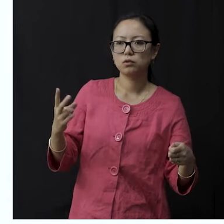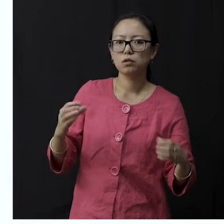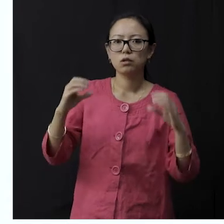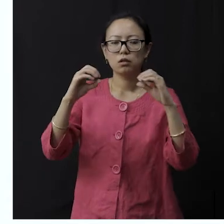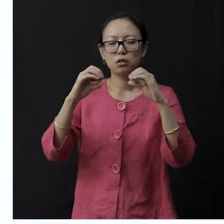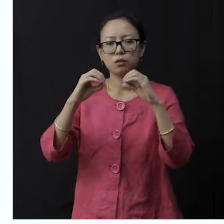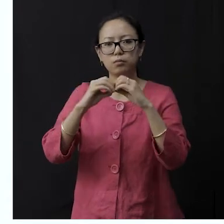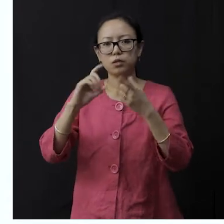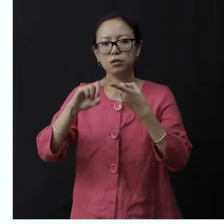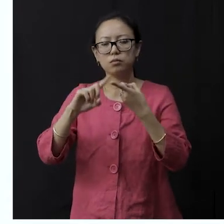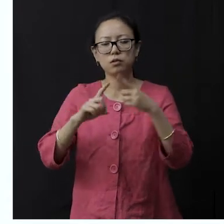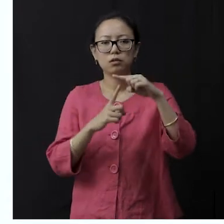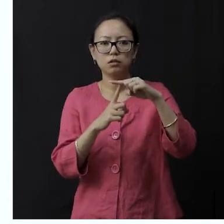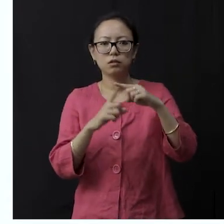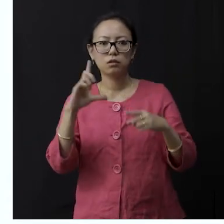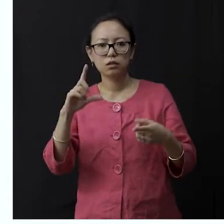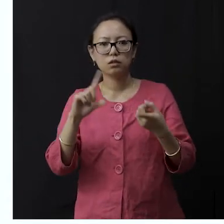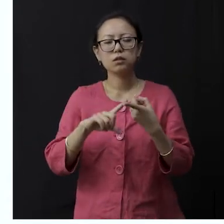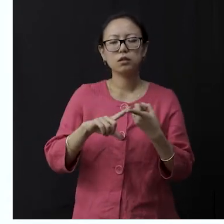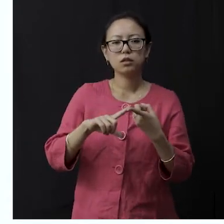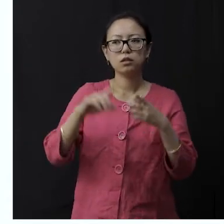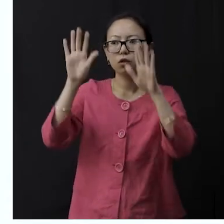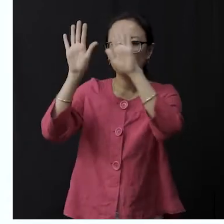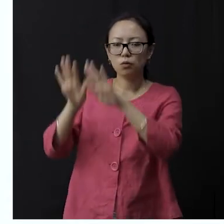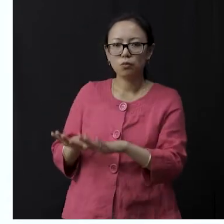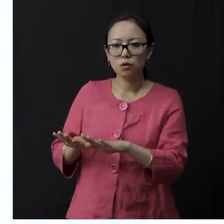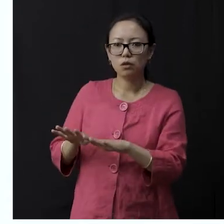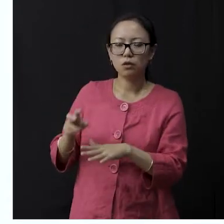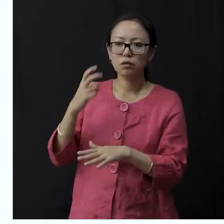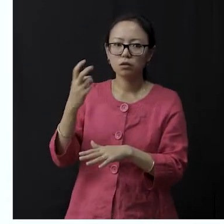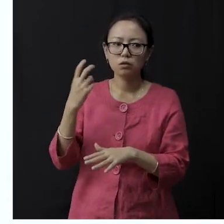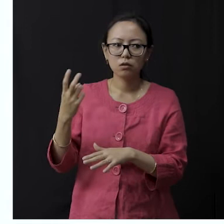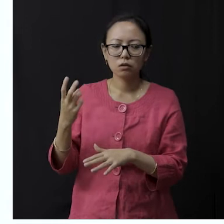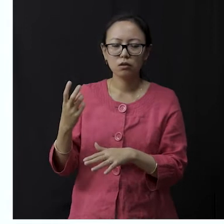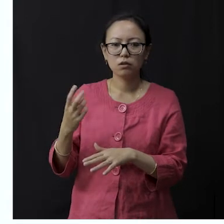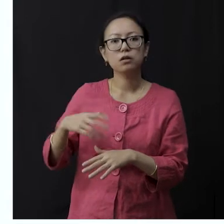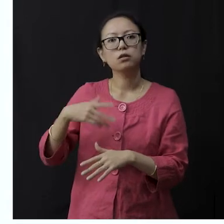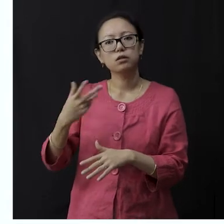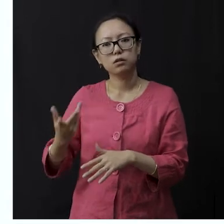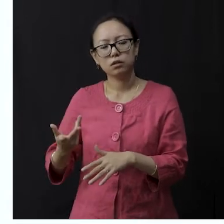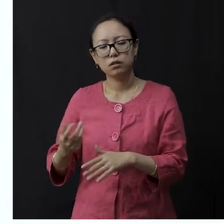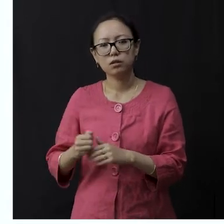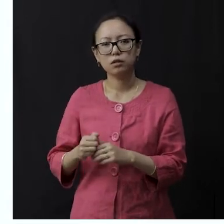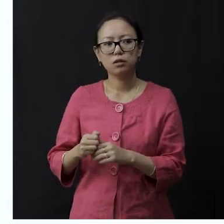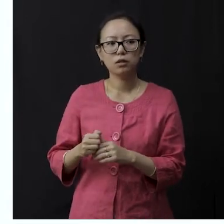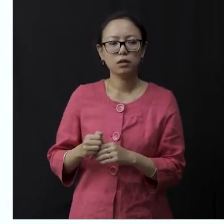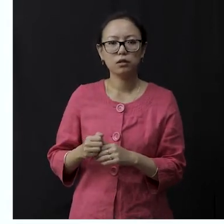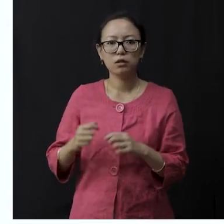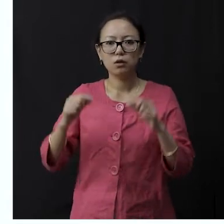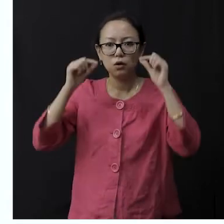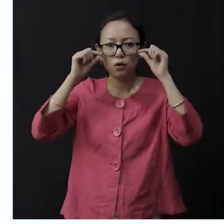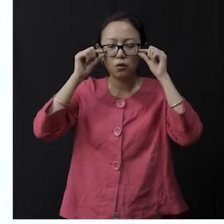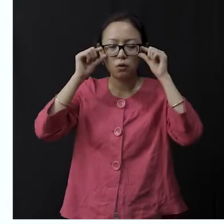sound, making a whistle sound, the sound of a cricket. Okay. The person can